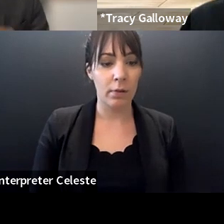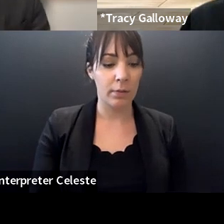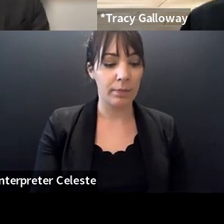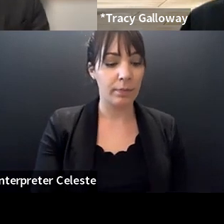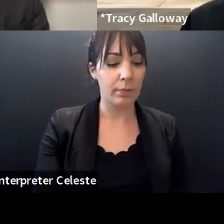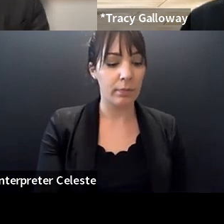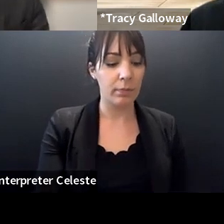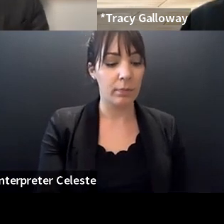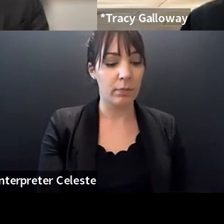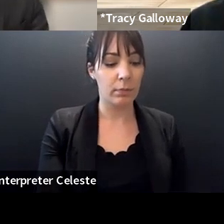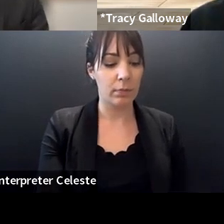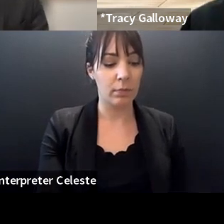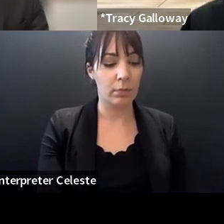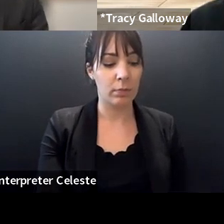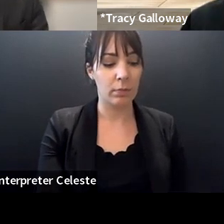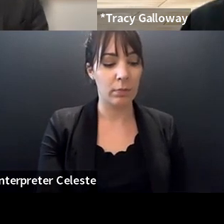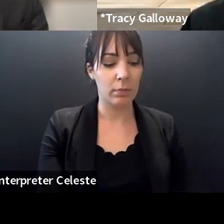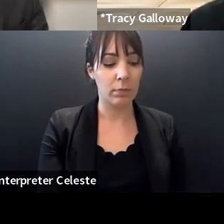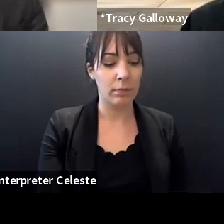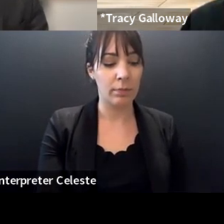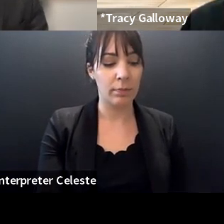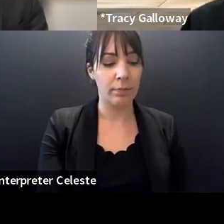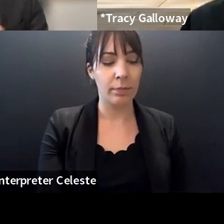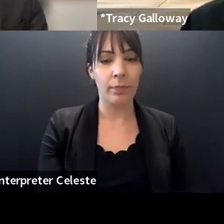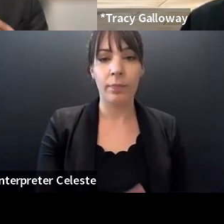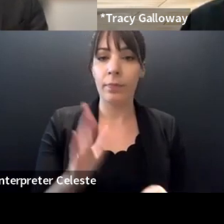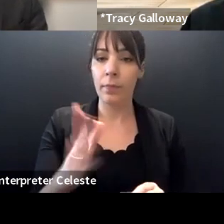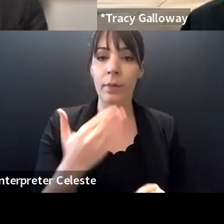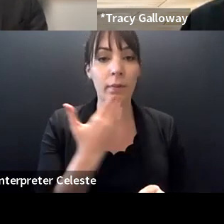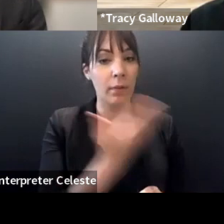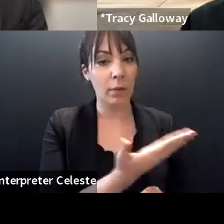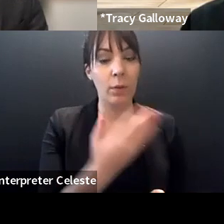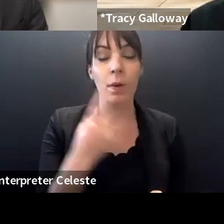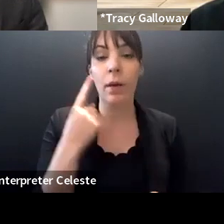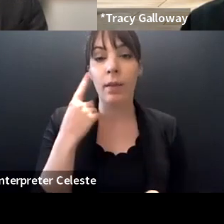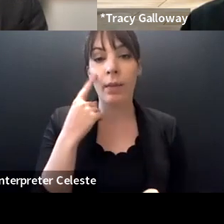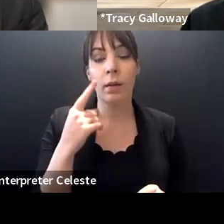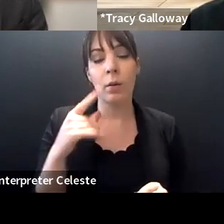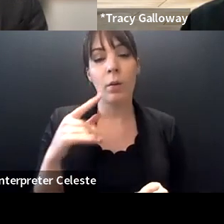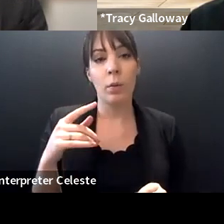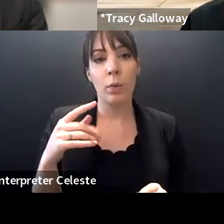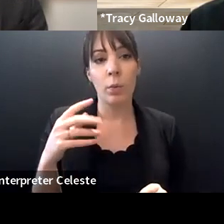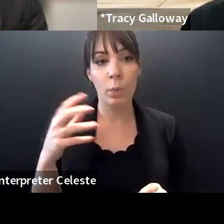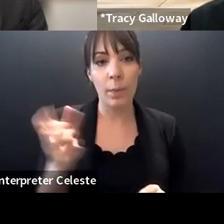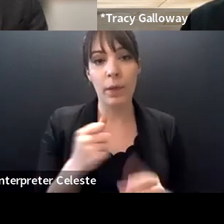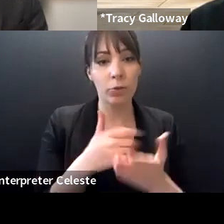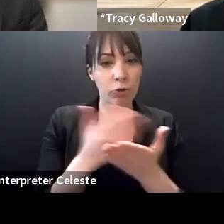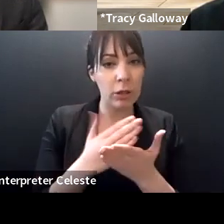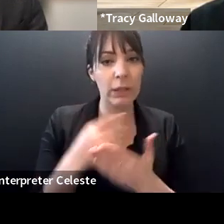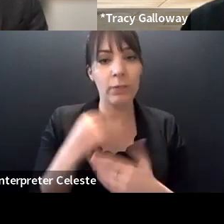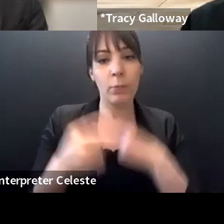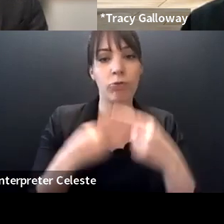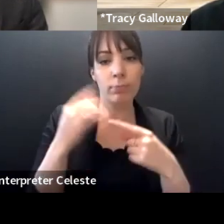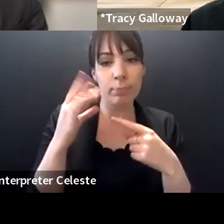think it's a really great call, and we can't forget the power of community. So I think that call to action around sharing